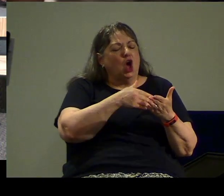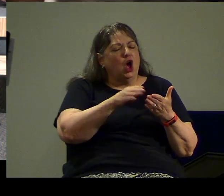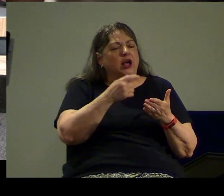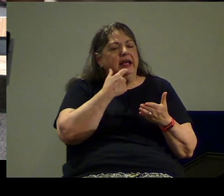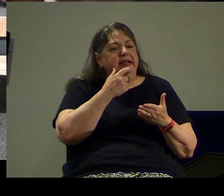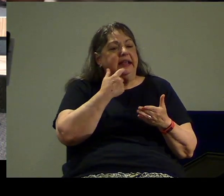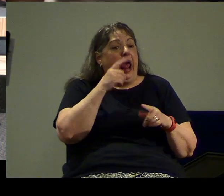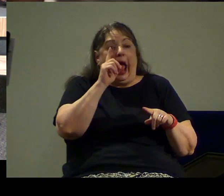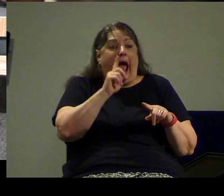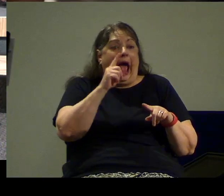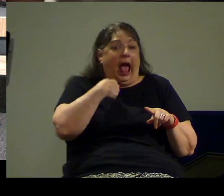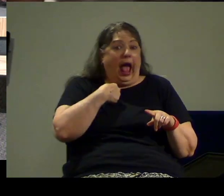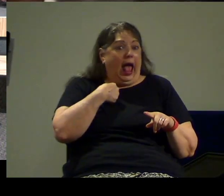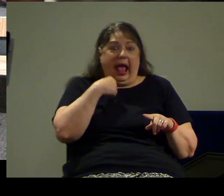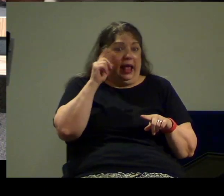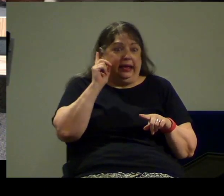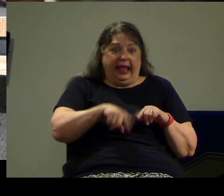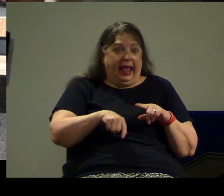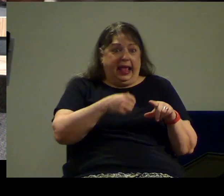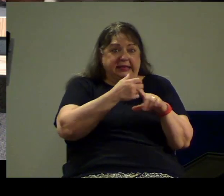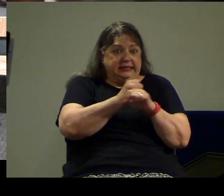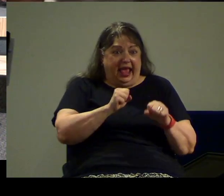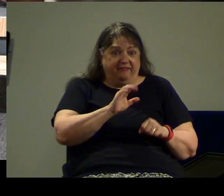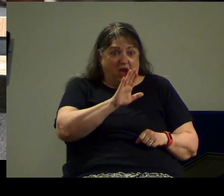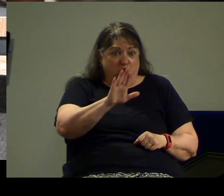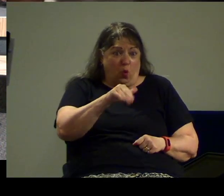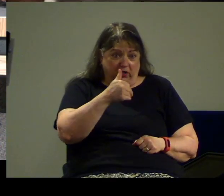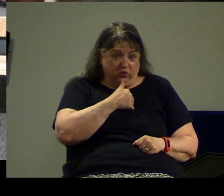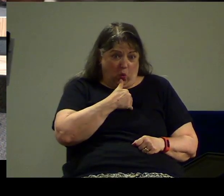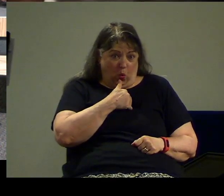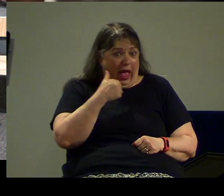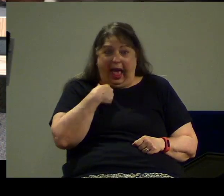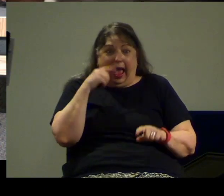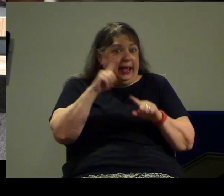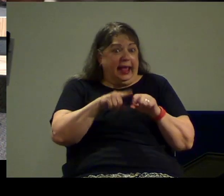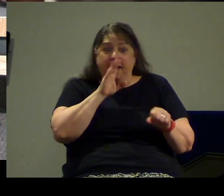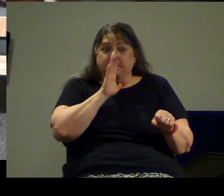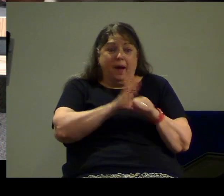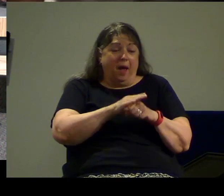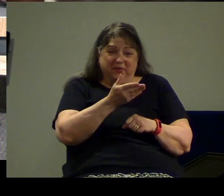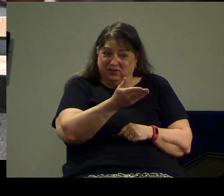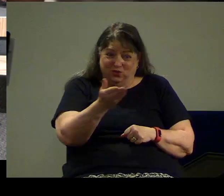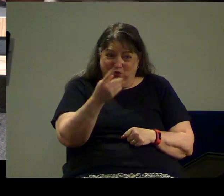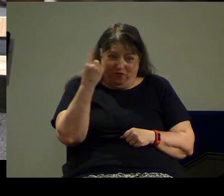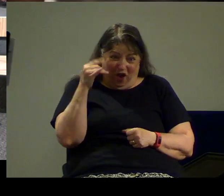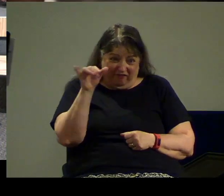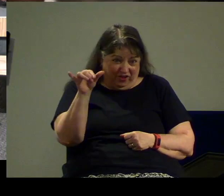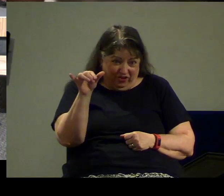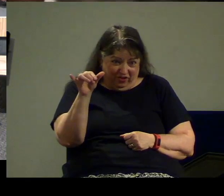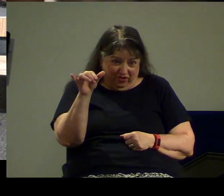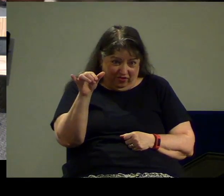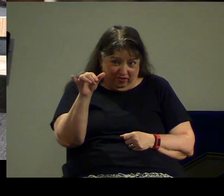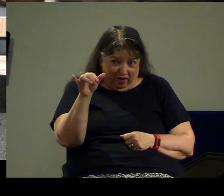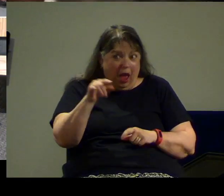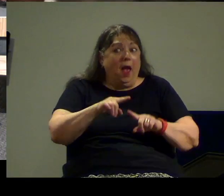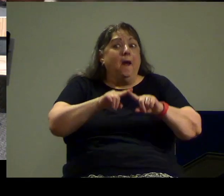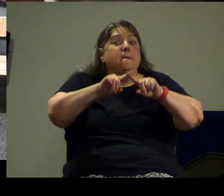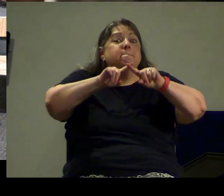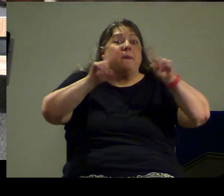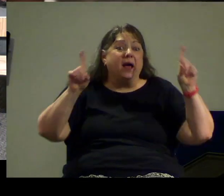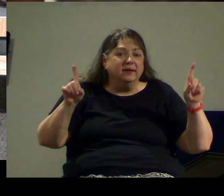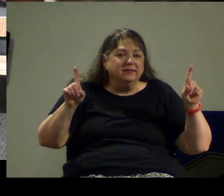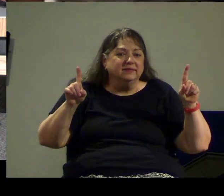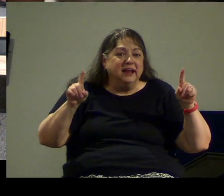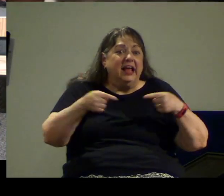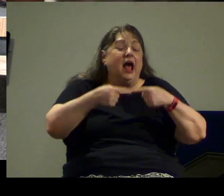your soul. I can't promise you forever. But you know, Jesus says,